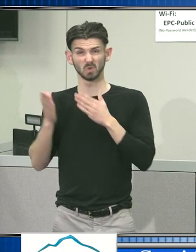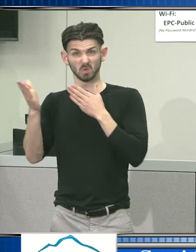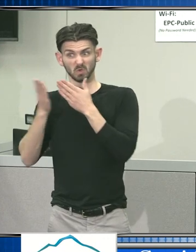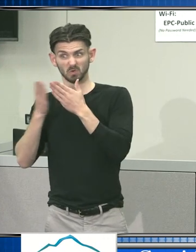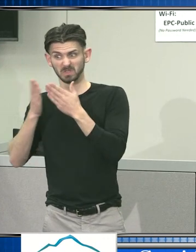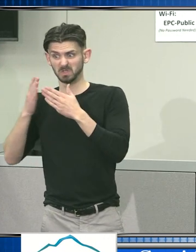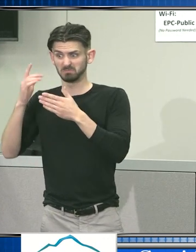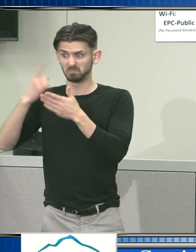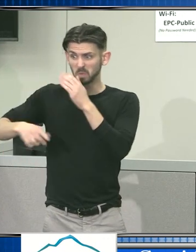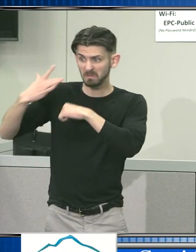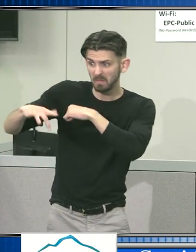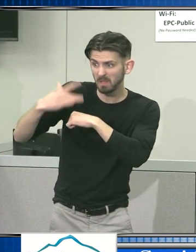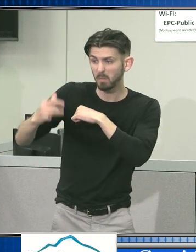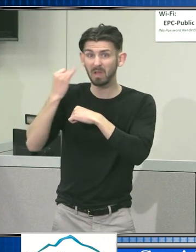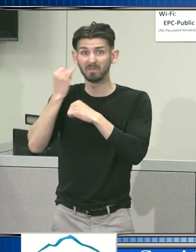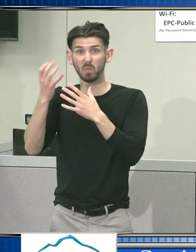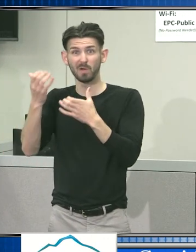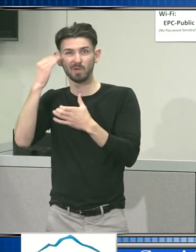go to